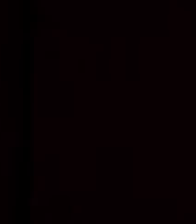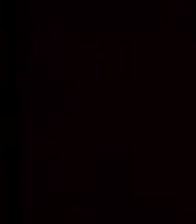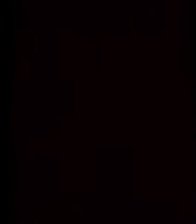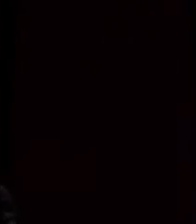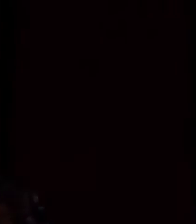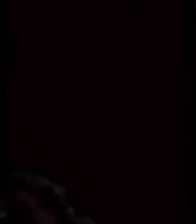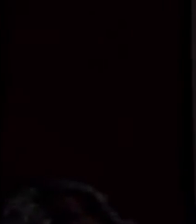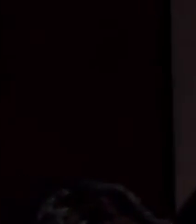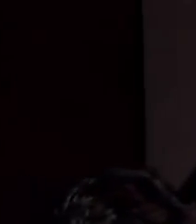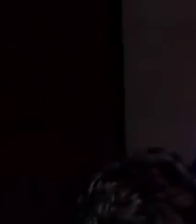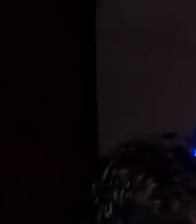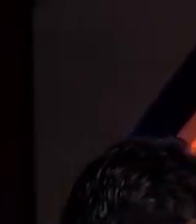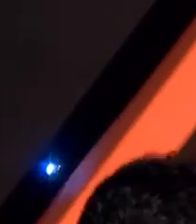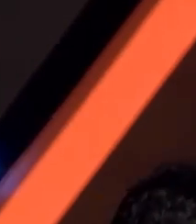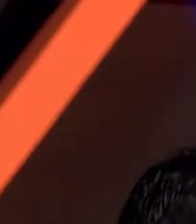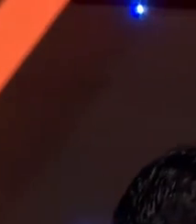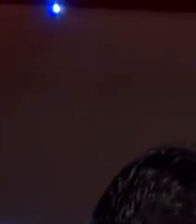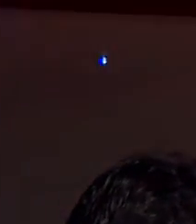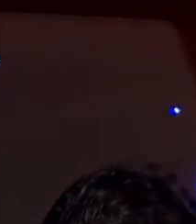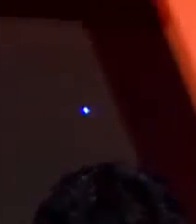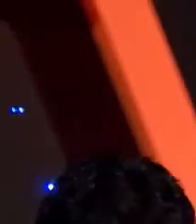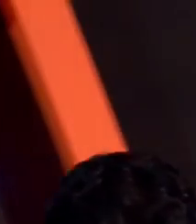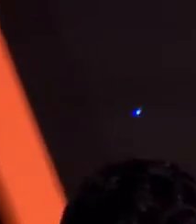Yes, ma'am, why don't you join us?